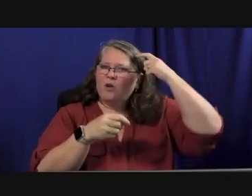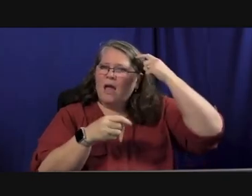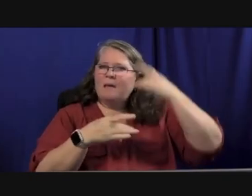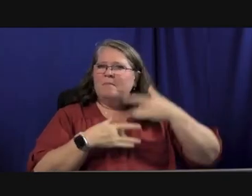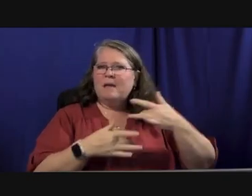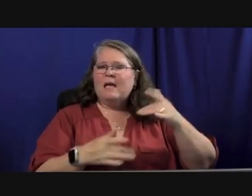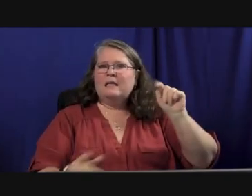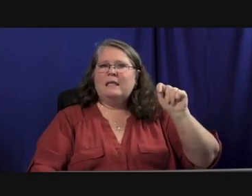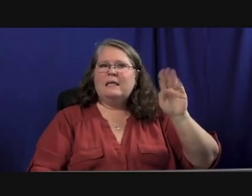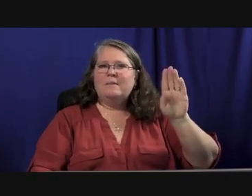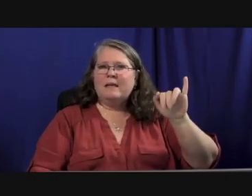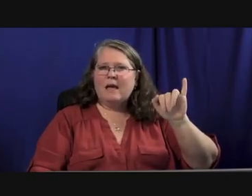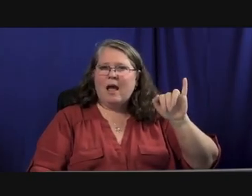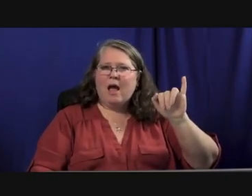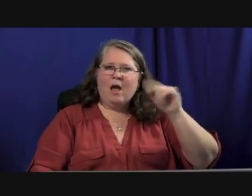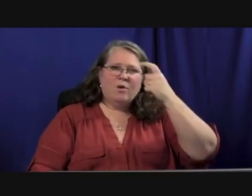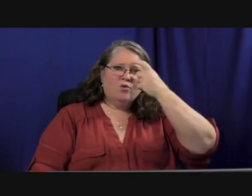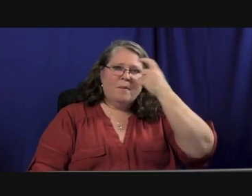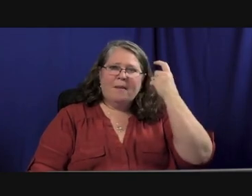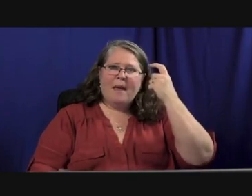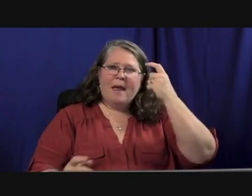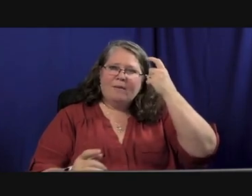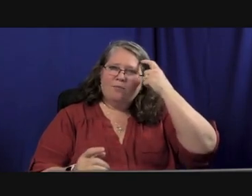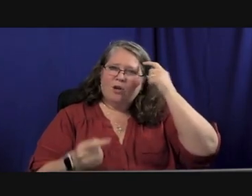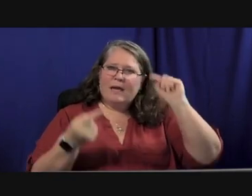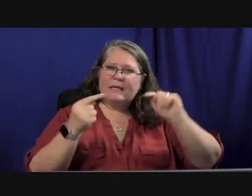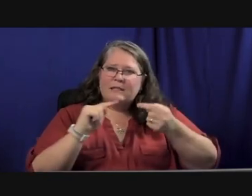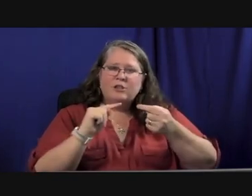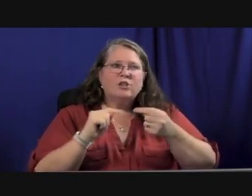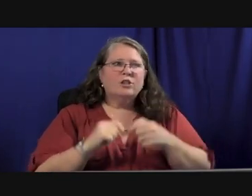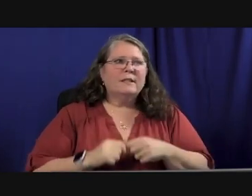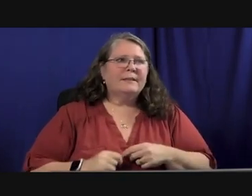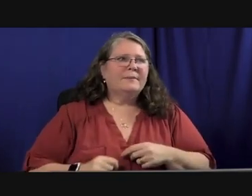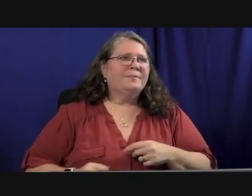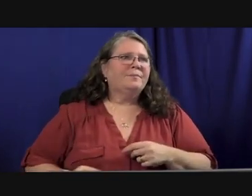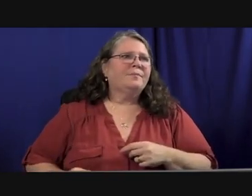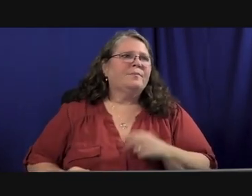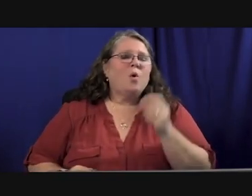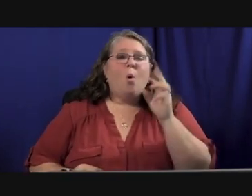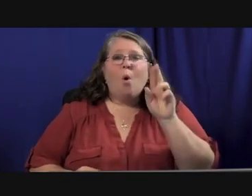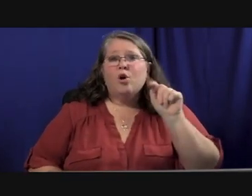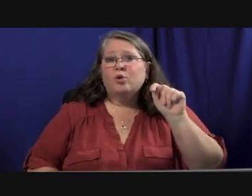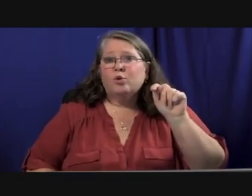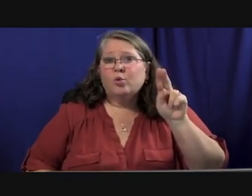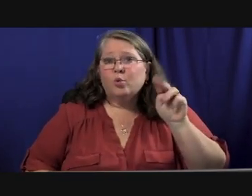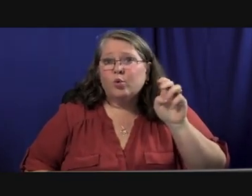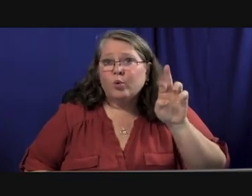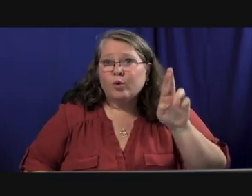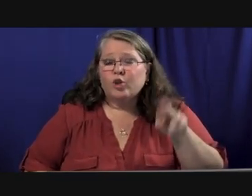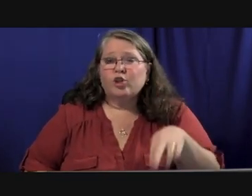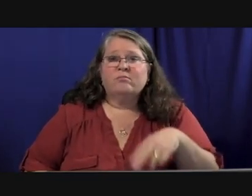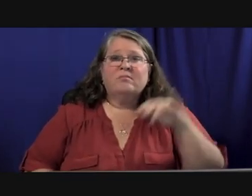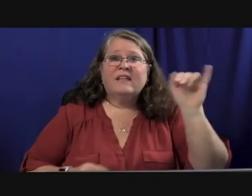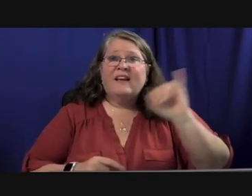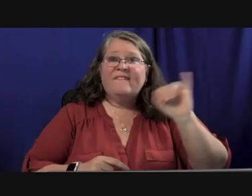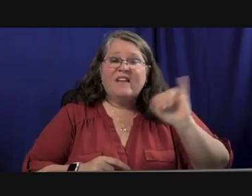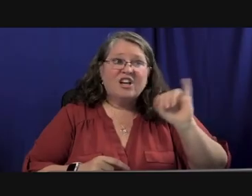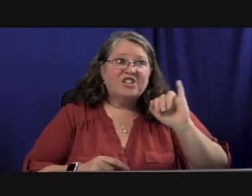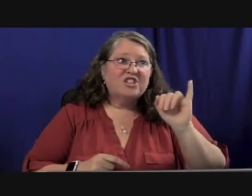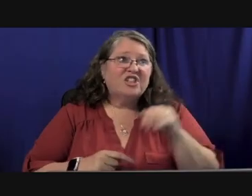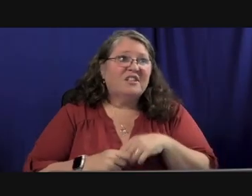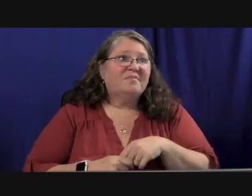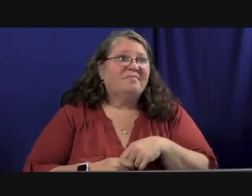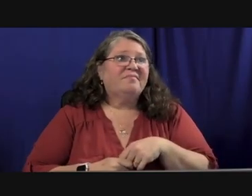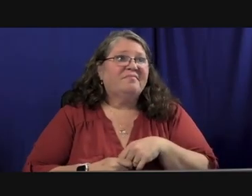Amphilis, I'm sorry if I pronounced that wrong, but that's really just related with a brain injury and speaking. And then